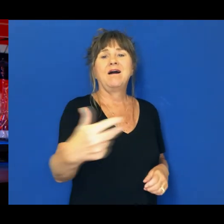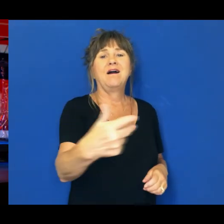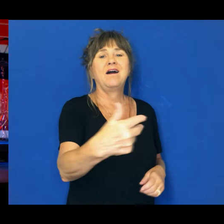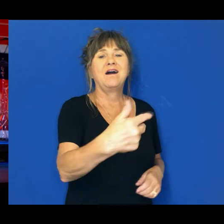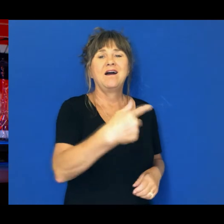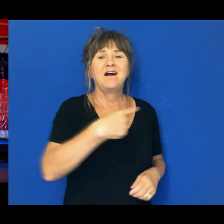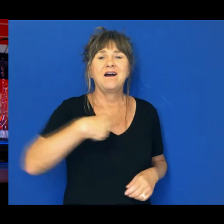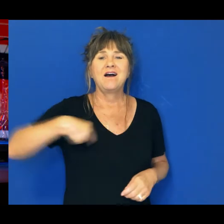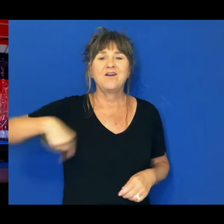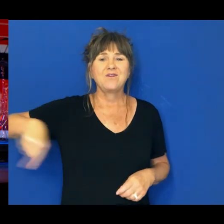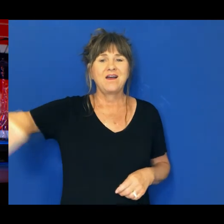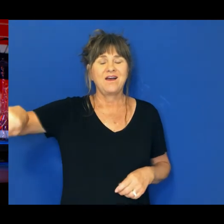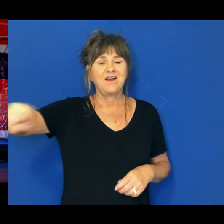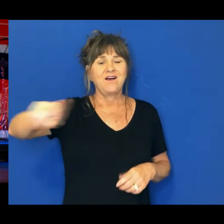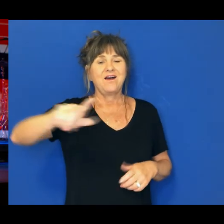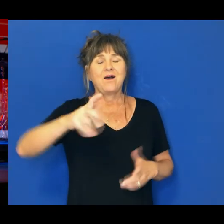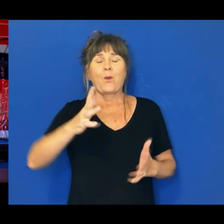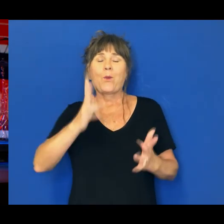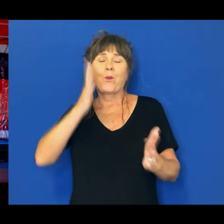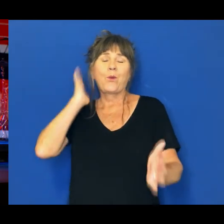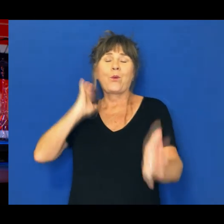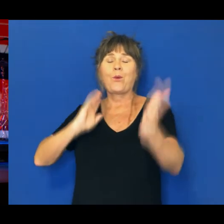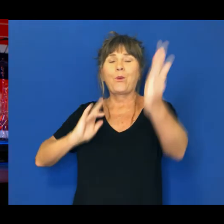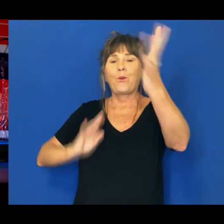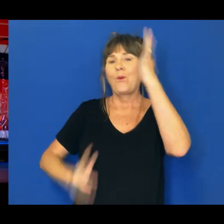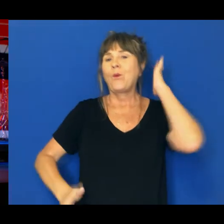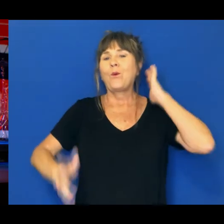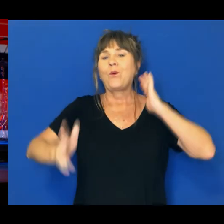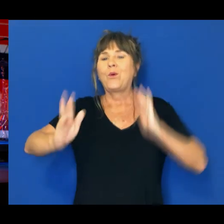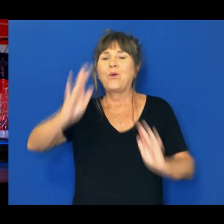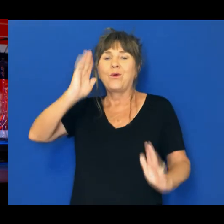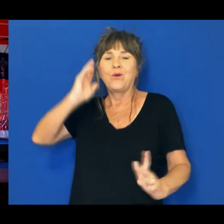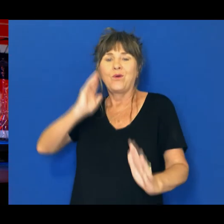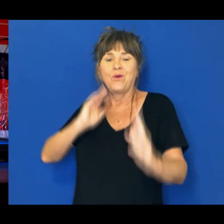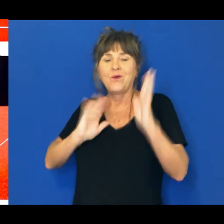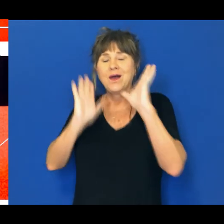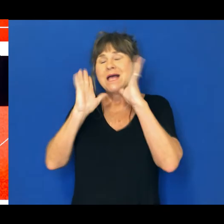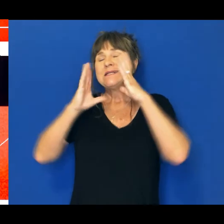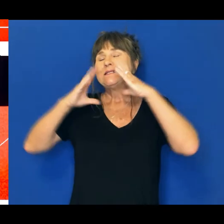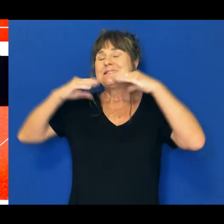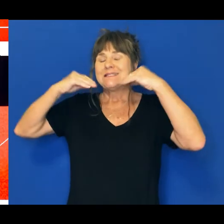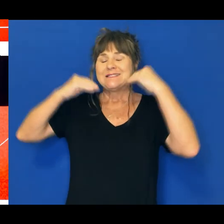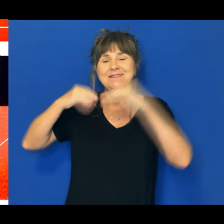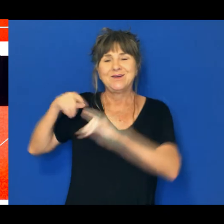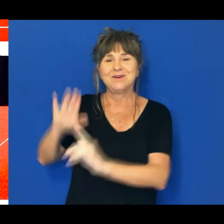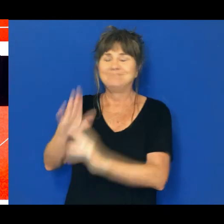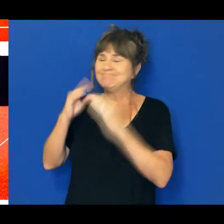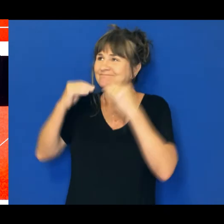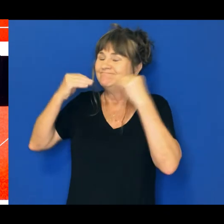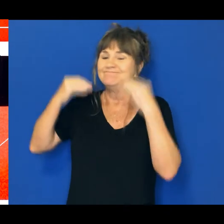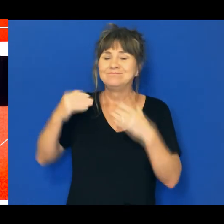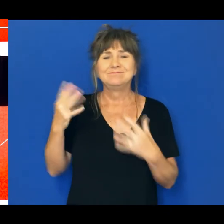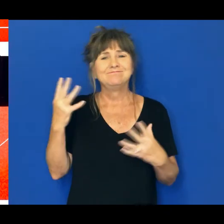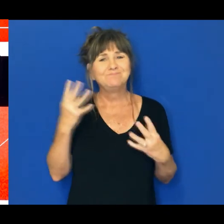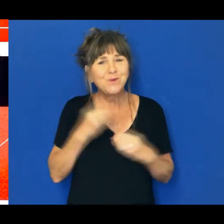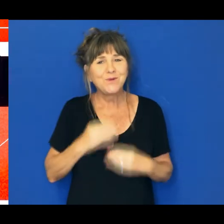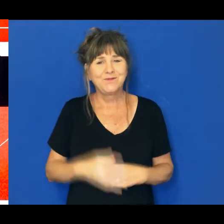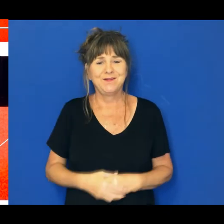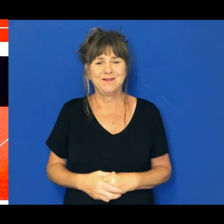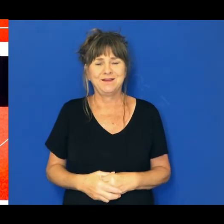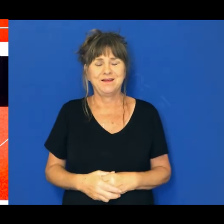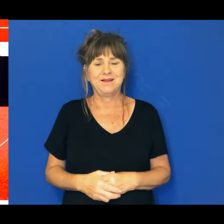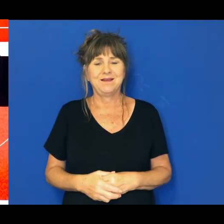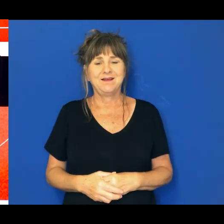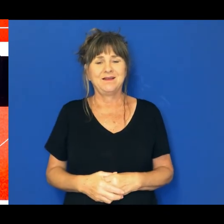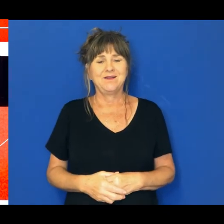hitting the cul-de-sac, and just the wind in the hair is like, toot, toot, toot, toot, toot, toot, toot, toot, toot, toot. I mean, it was beautiful. It was